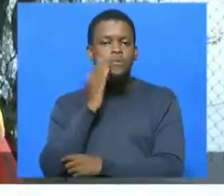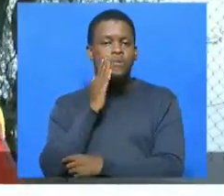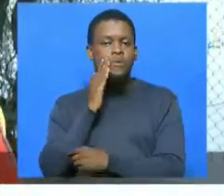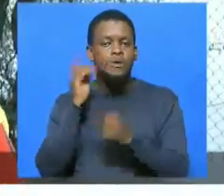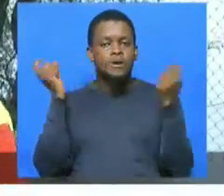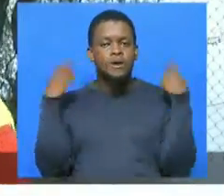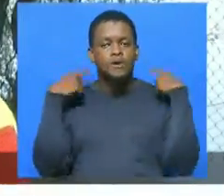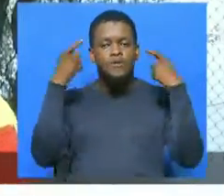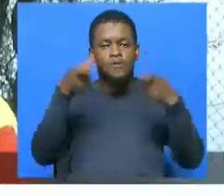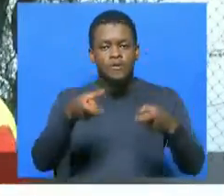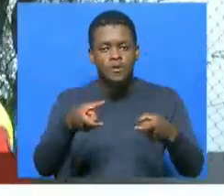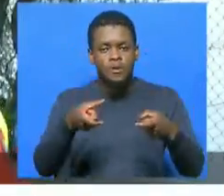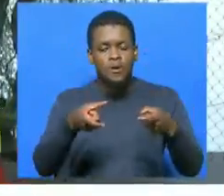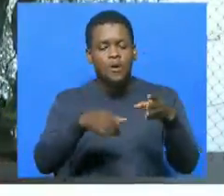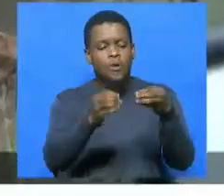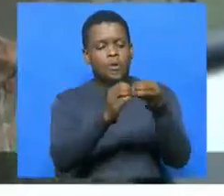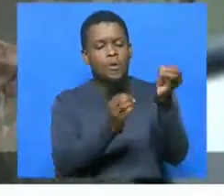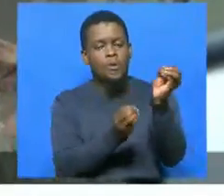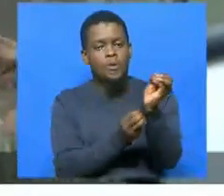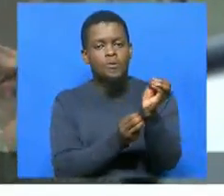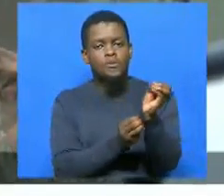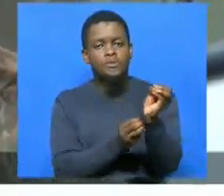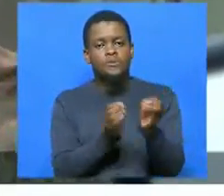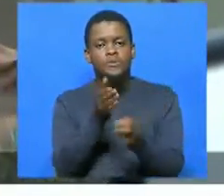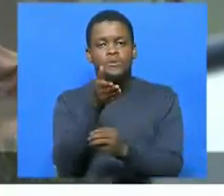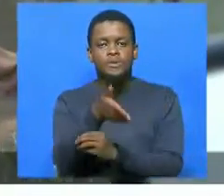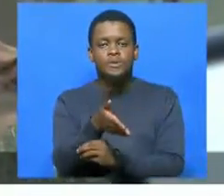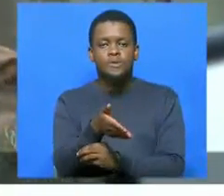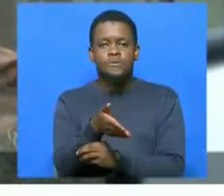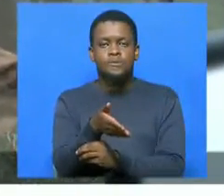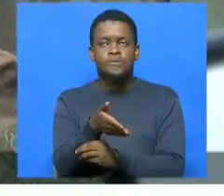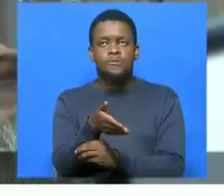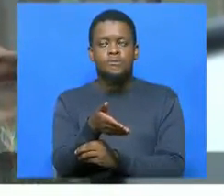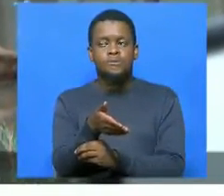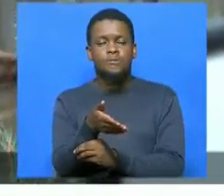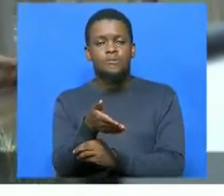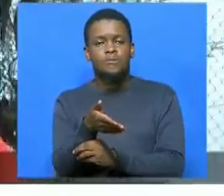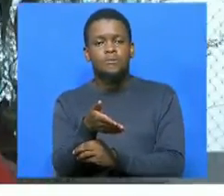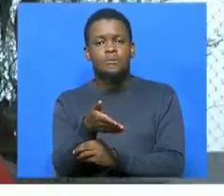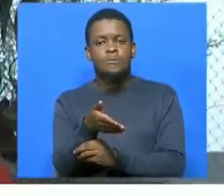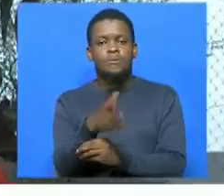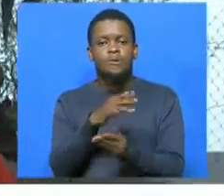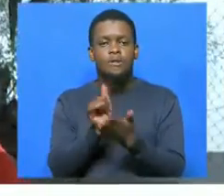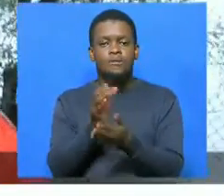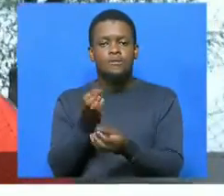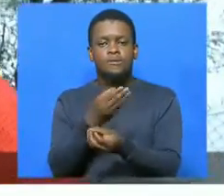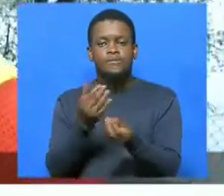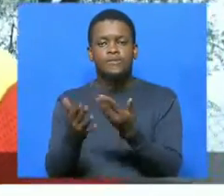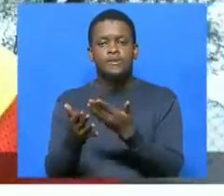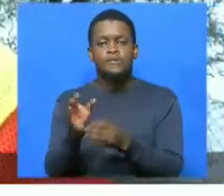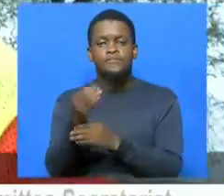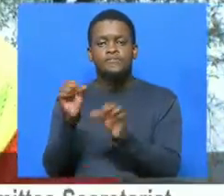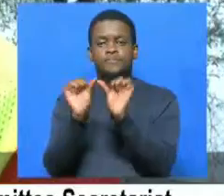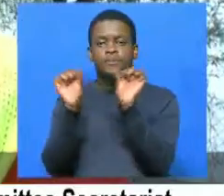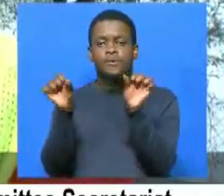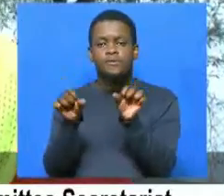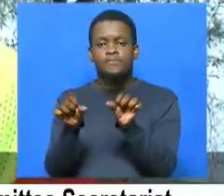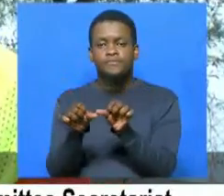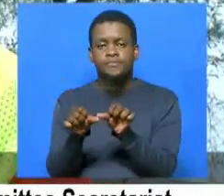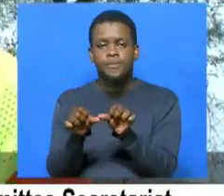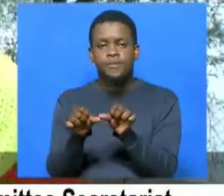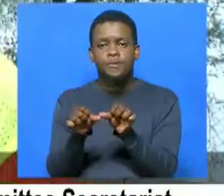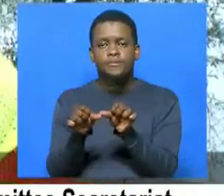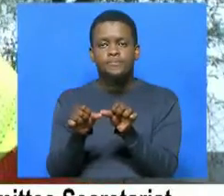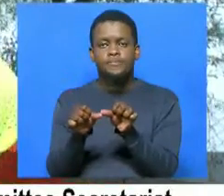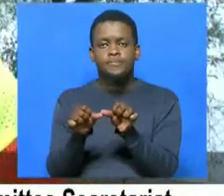puso. We are trying to pump water from homesteads where water is flooded, as well as some of the businesses and other government premises which have been affected